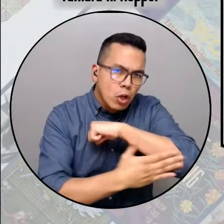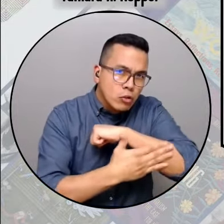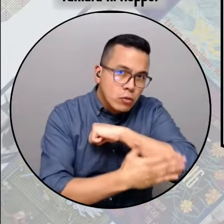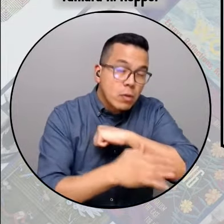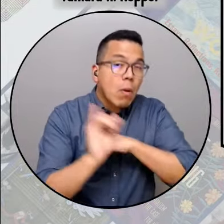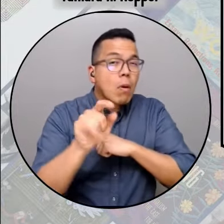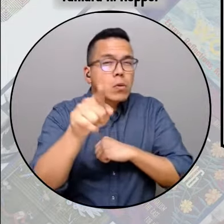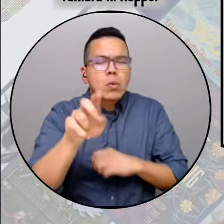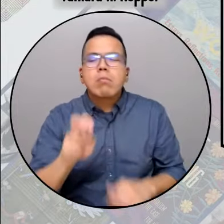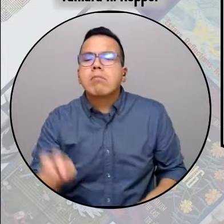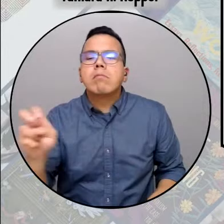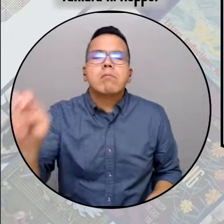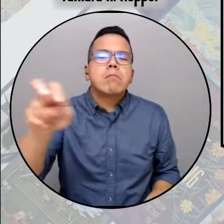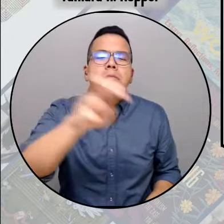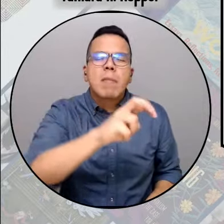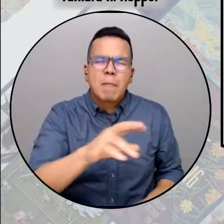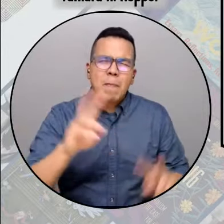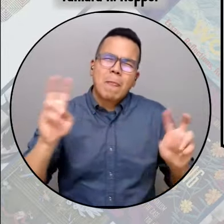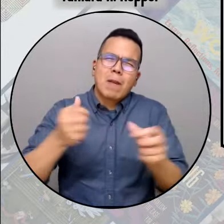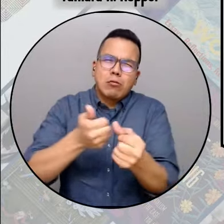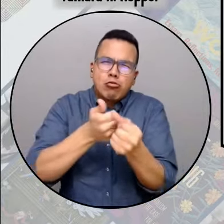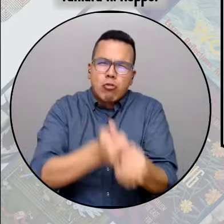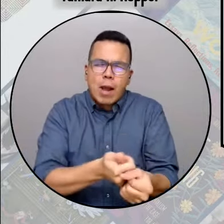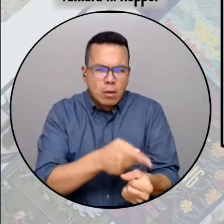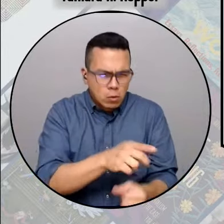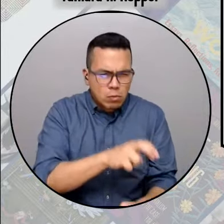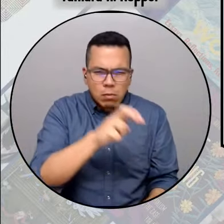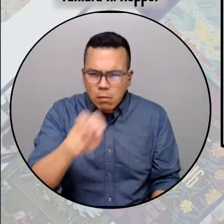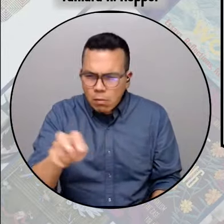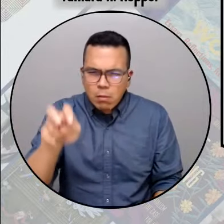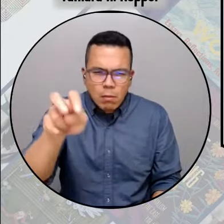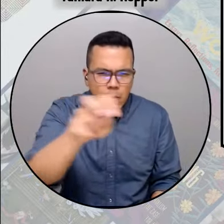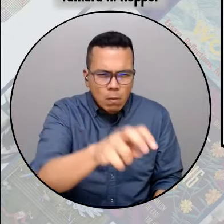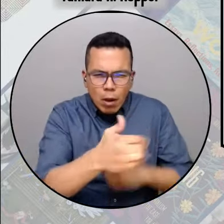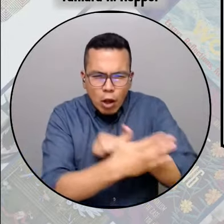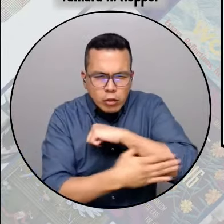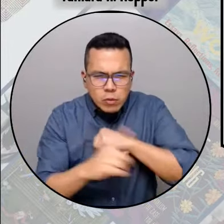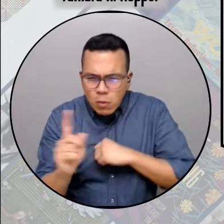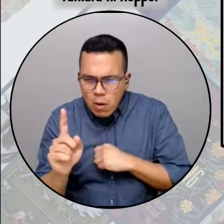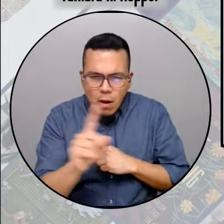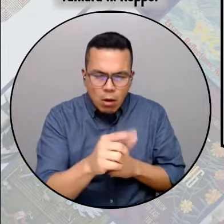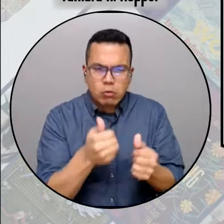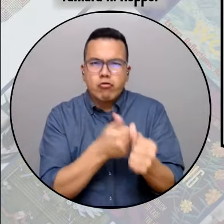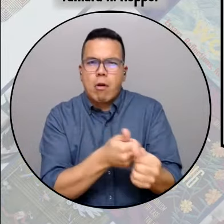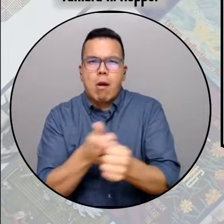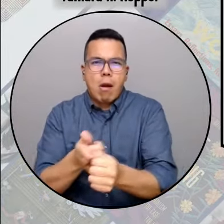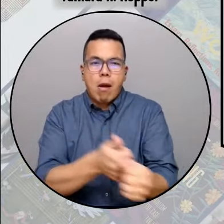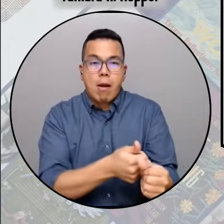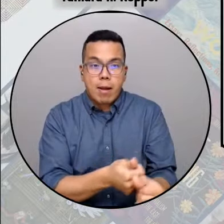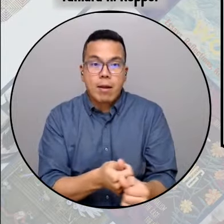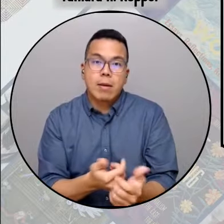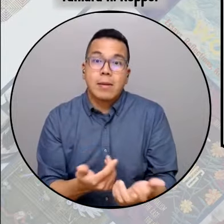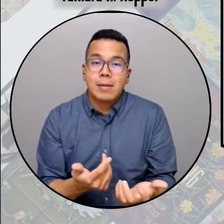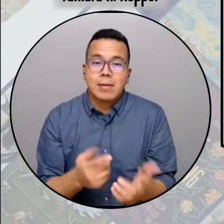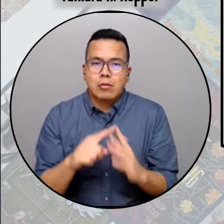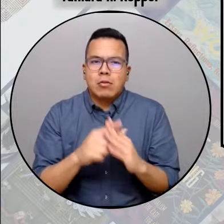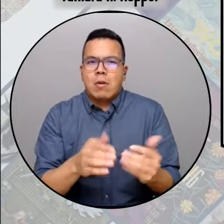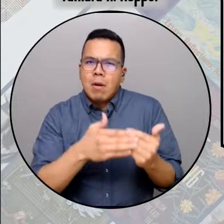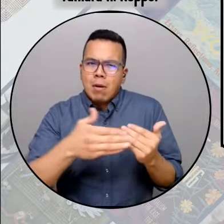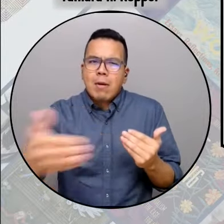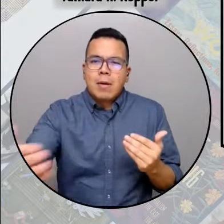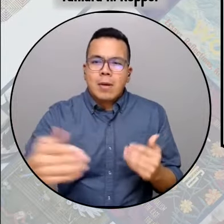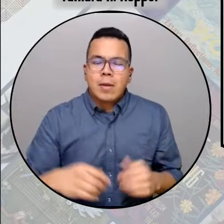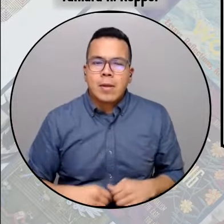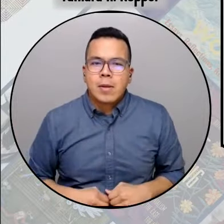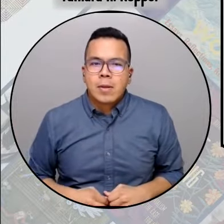to, and kind of tracking people's travels in terms of nations, right? And so part of kind of the history of also tracking